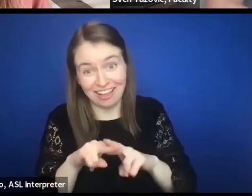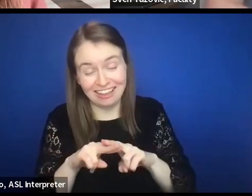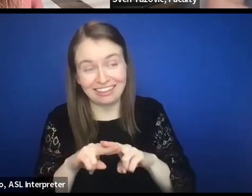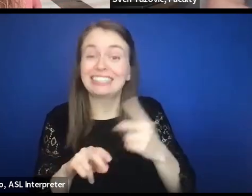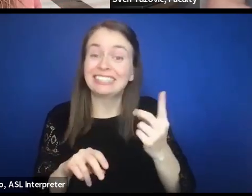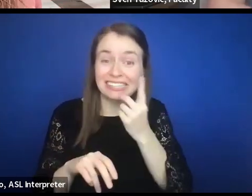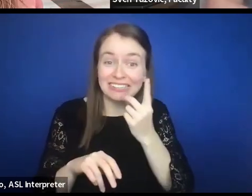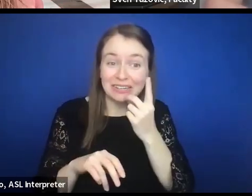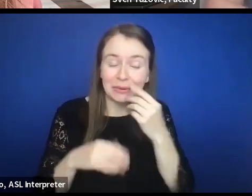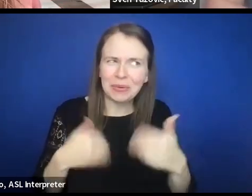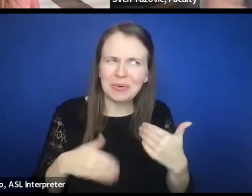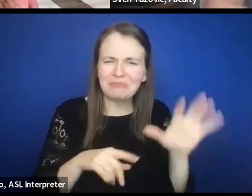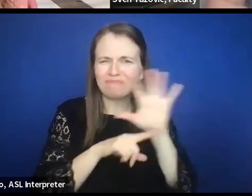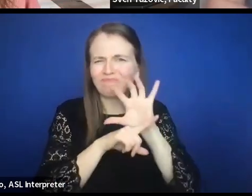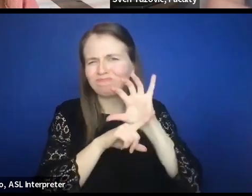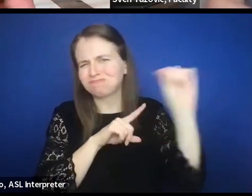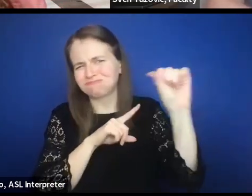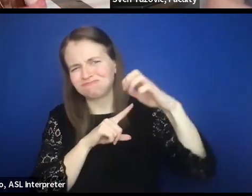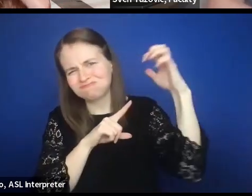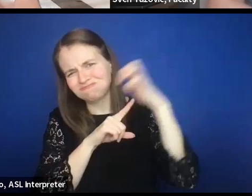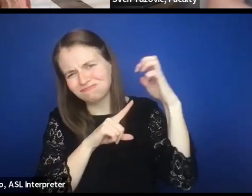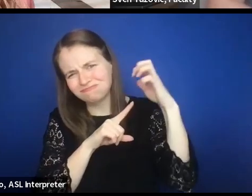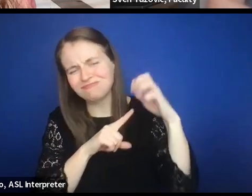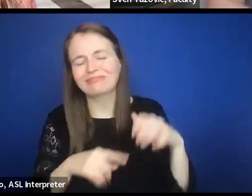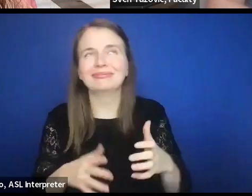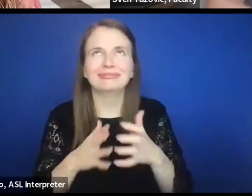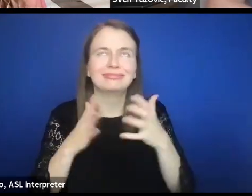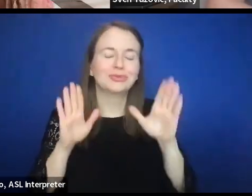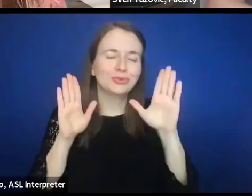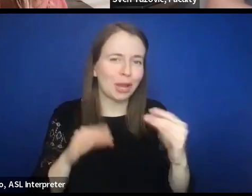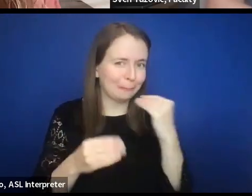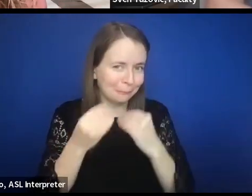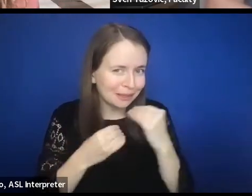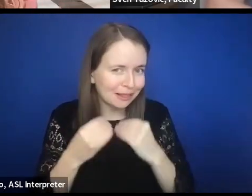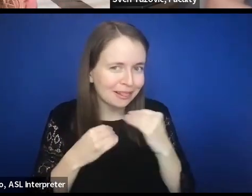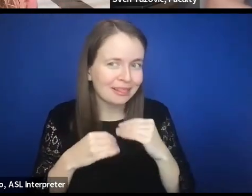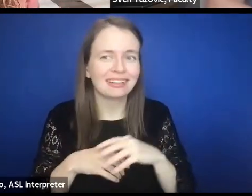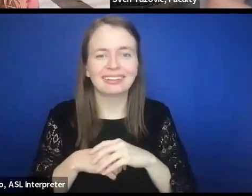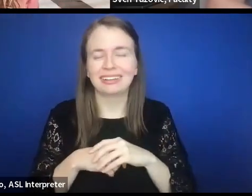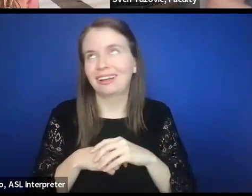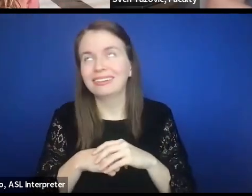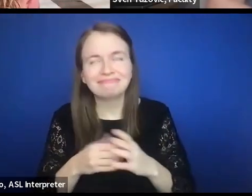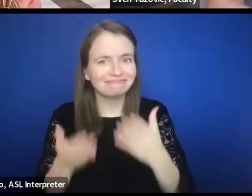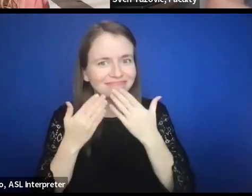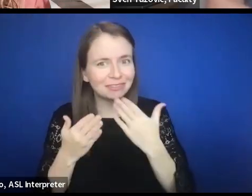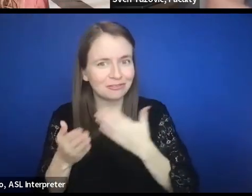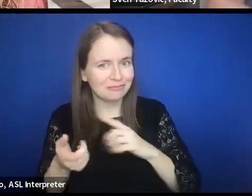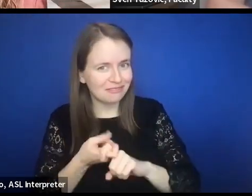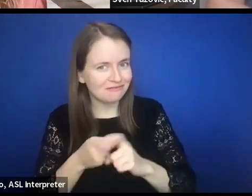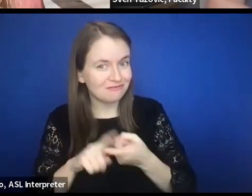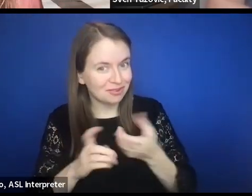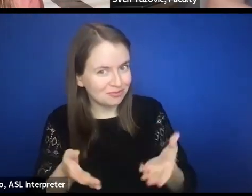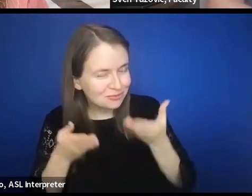the dinner turned out to be absolutely fantastic. We had such a great meal. I'm really thankful for my friend who